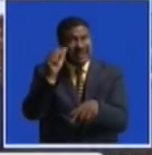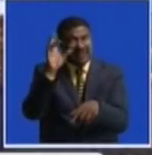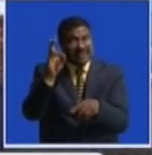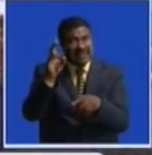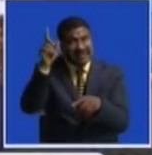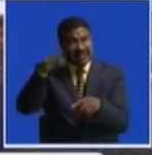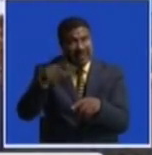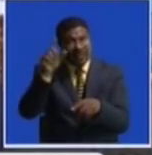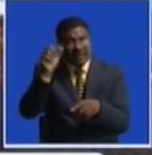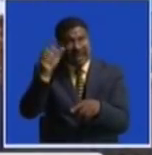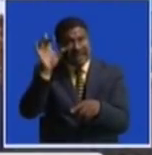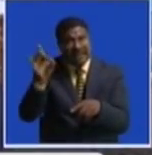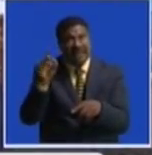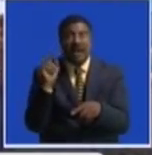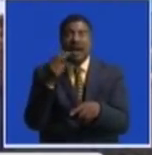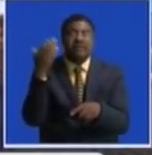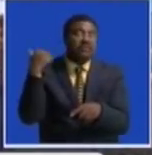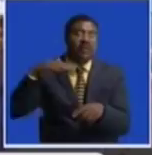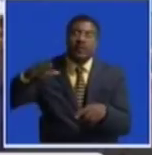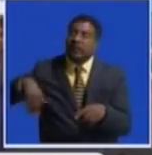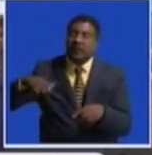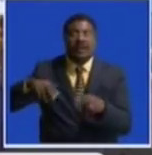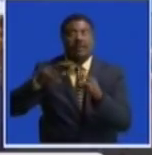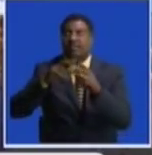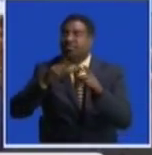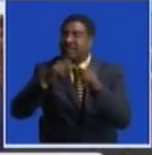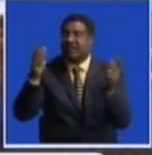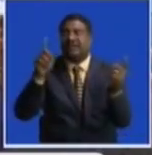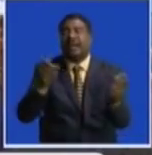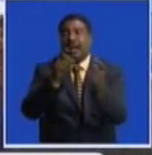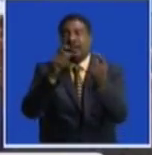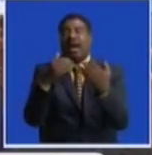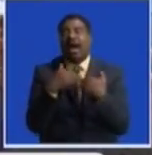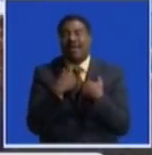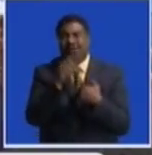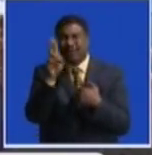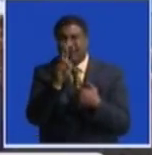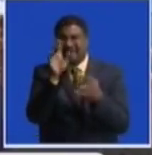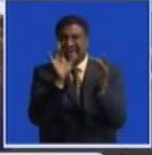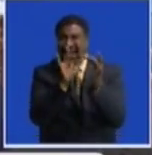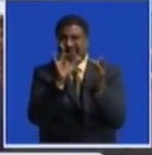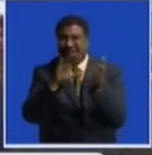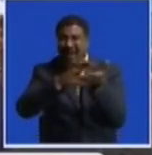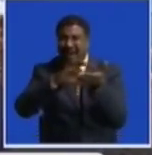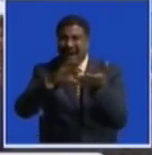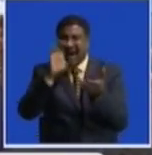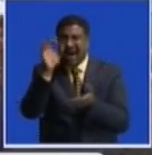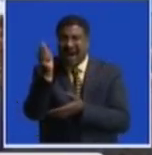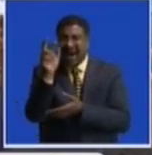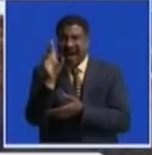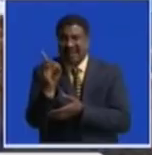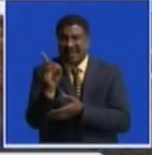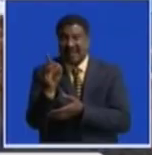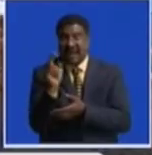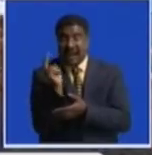2018-2017 farming season, we had a lot of challenges to do with electronic voucher cards. We learned from our